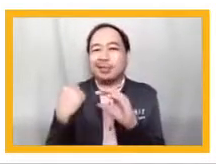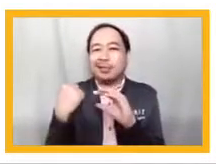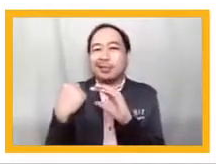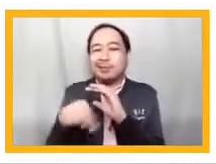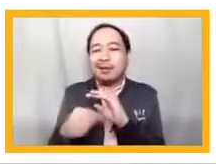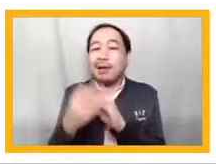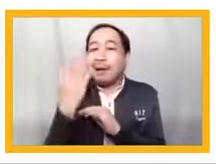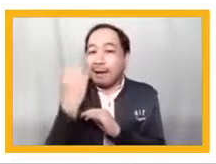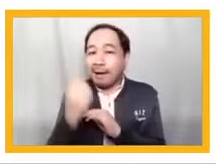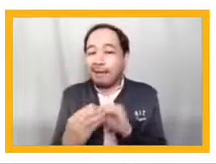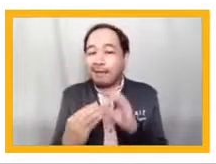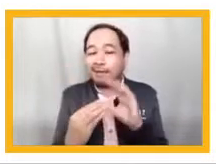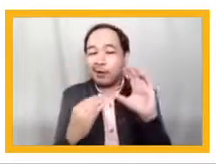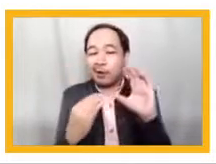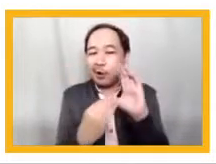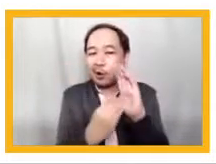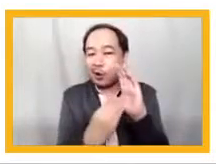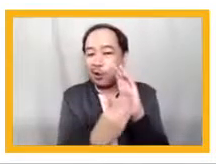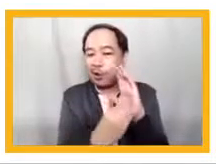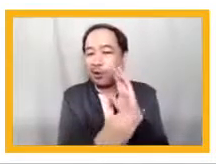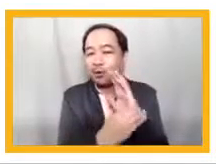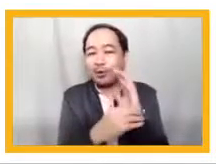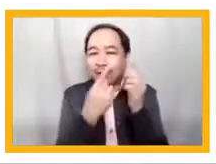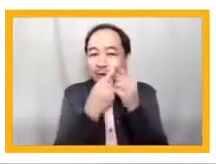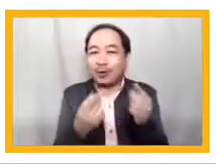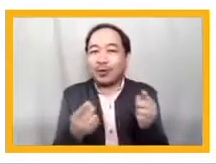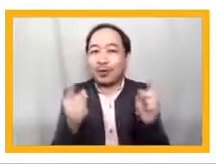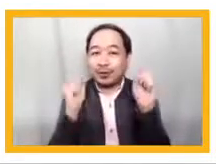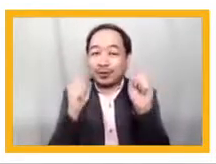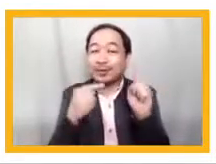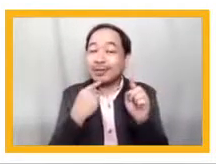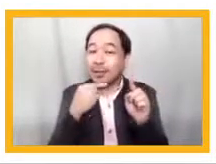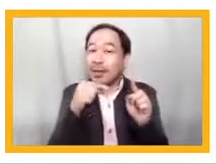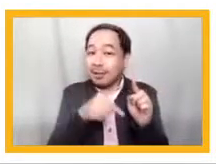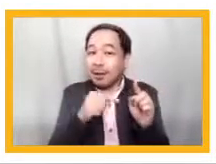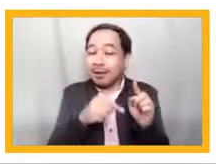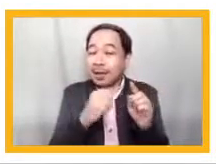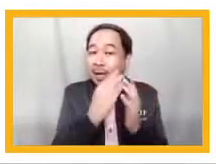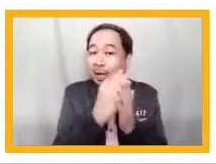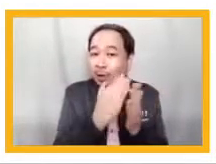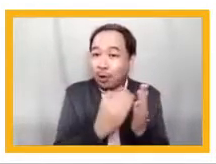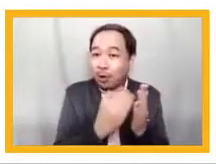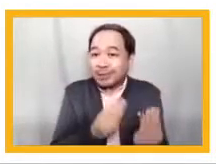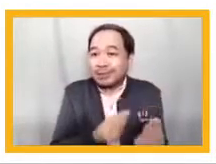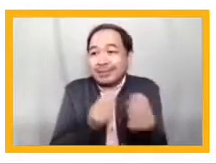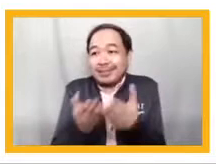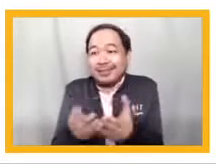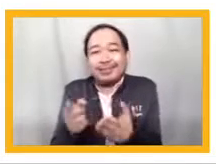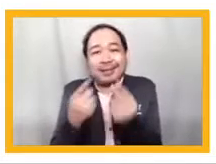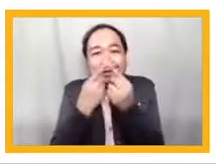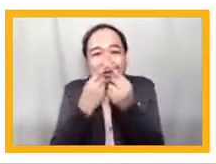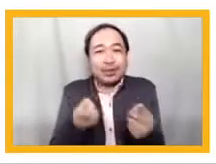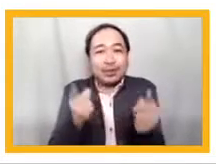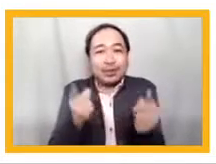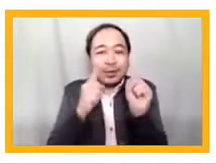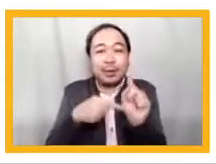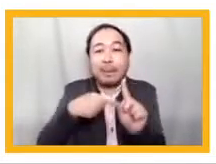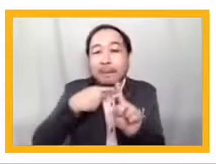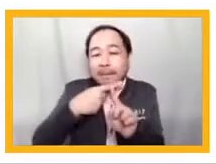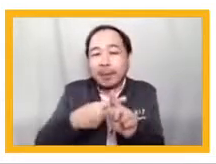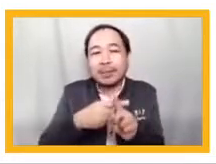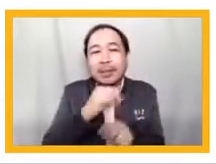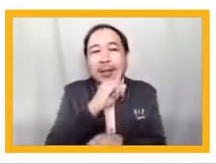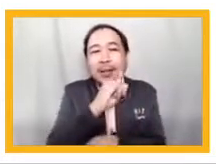the university saying that the courses is taken from that university. And there is a logo of ICE